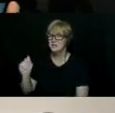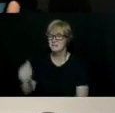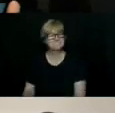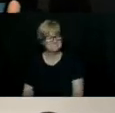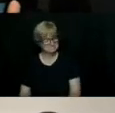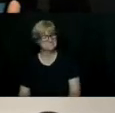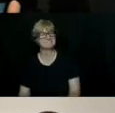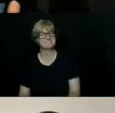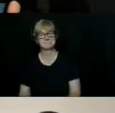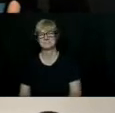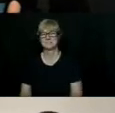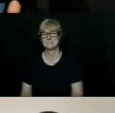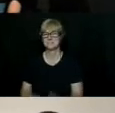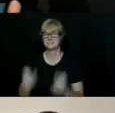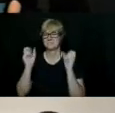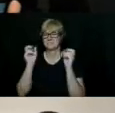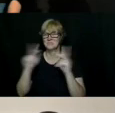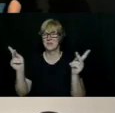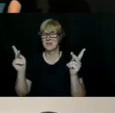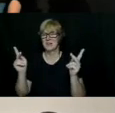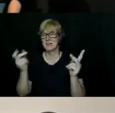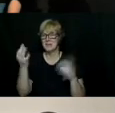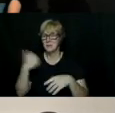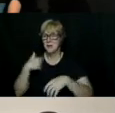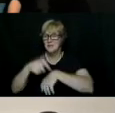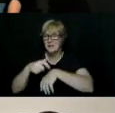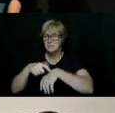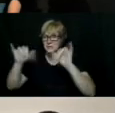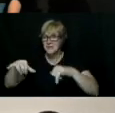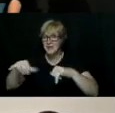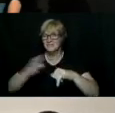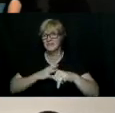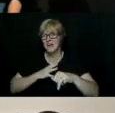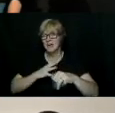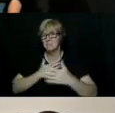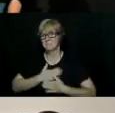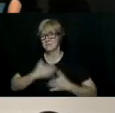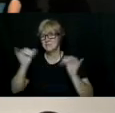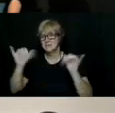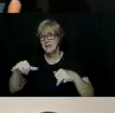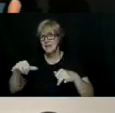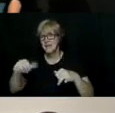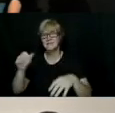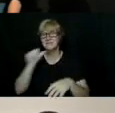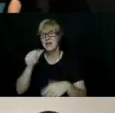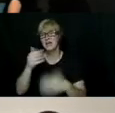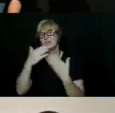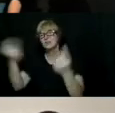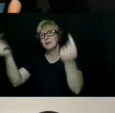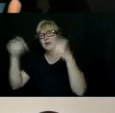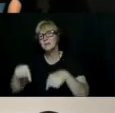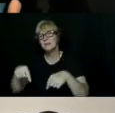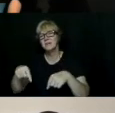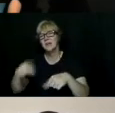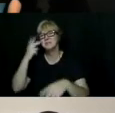So whoever has time to stick around a bit, please feel free. Otherwise, thanks for coming. See